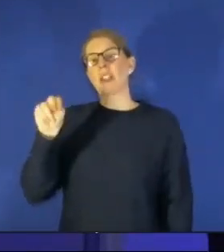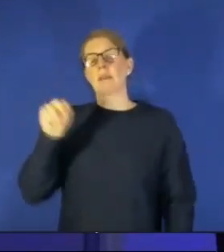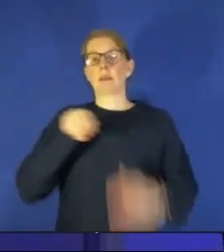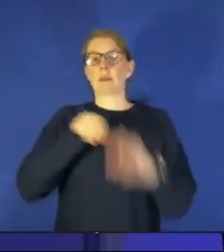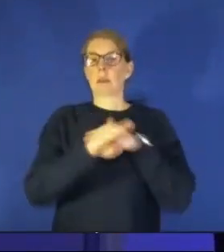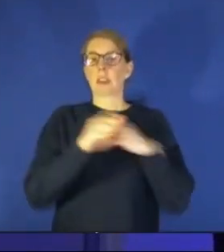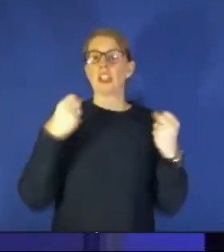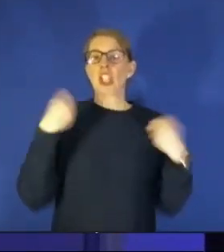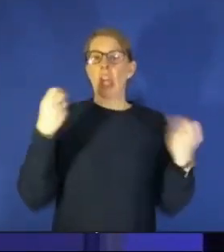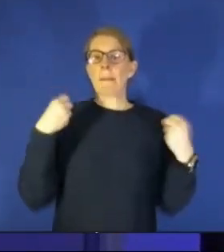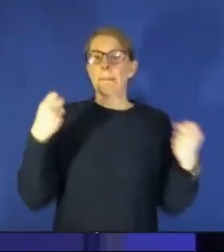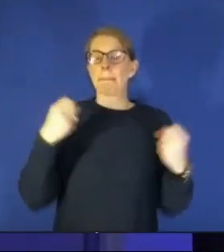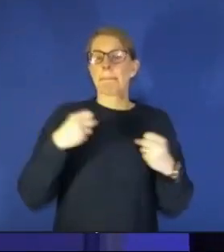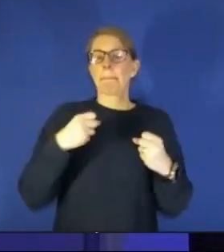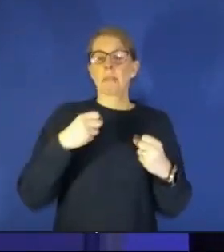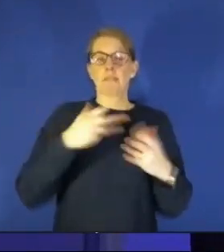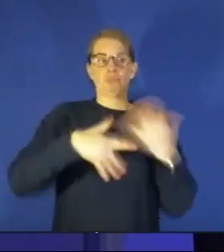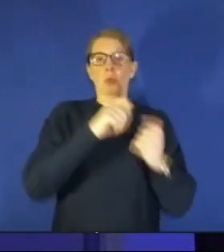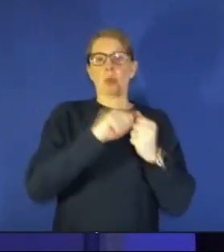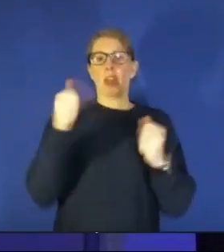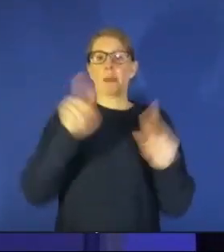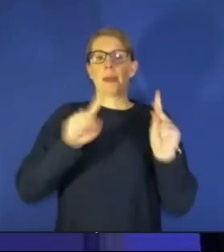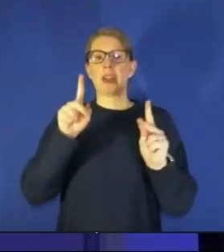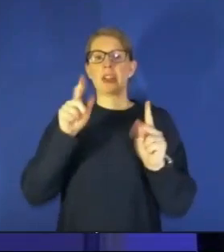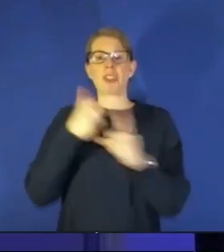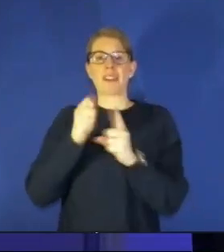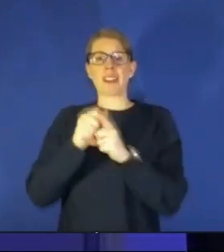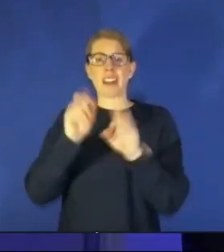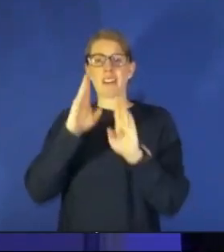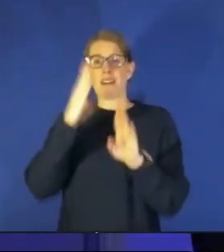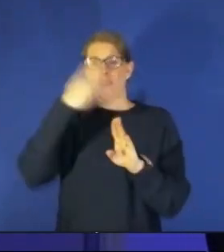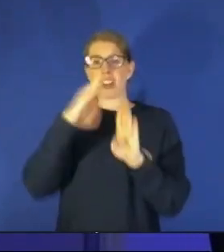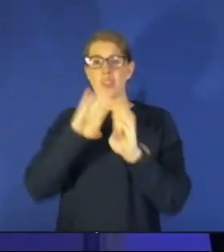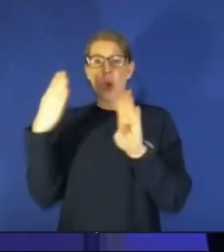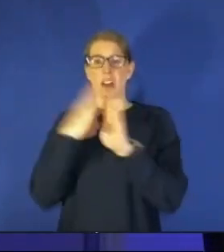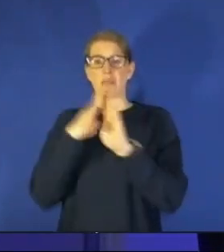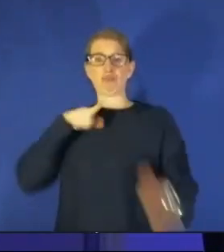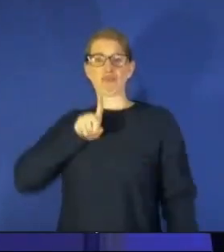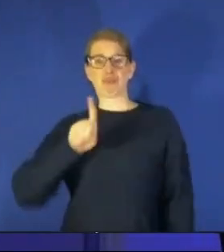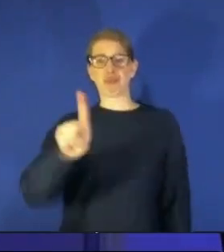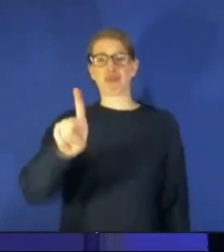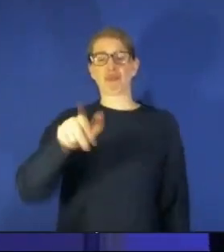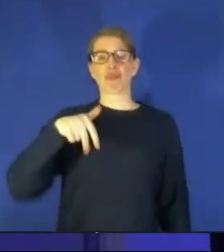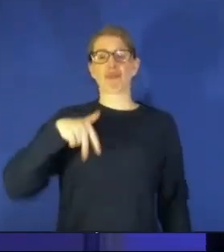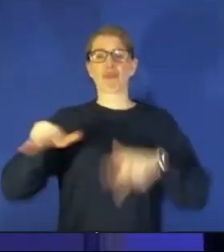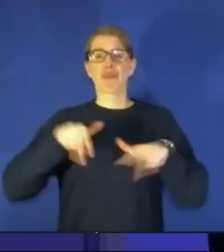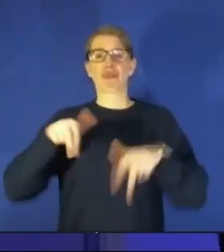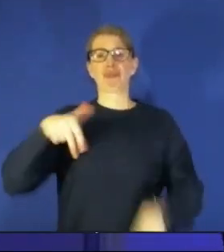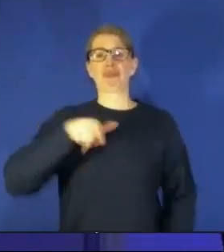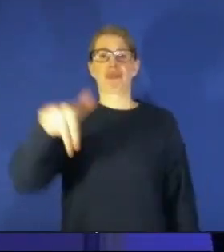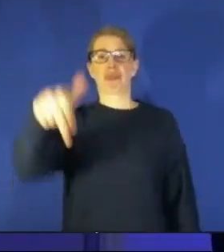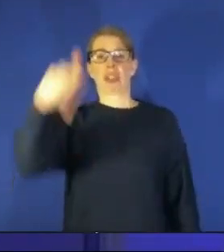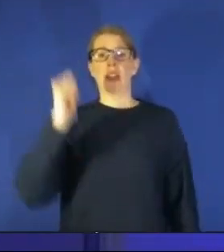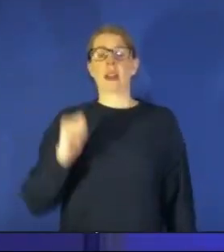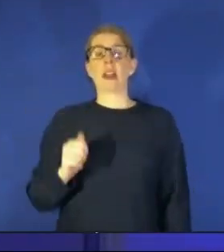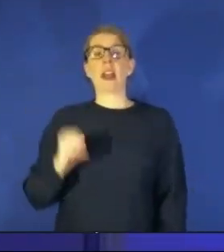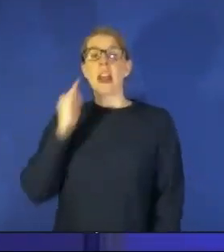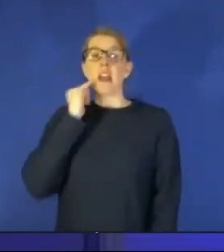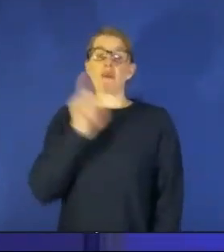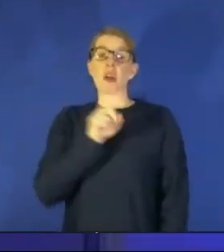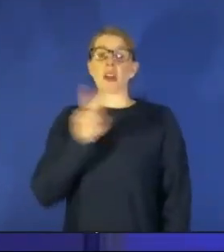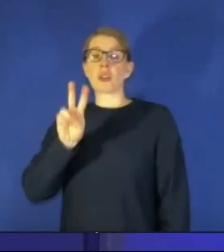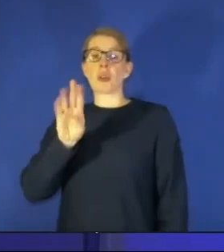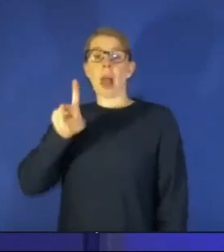people, but you can walk right outside your front door. Right outside your front door and just go from there. And if you're going to walk a couple blocks and you're worried about being